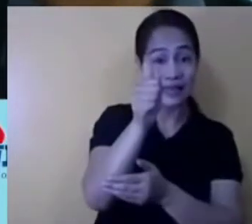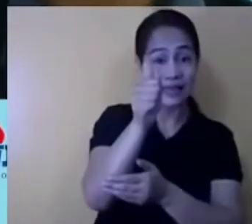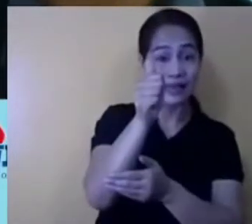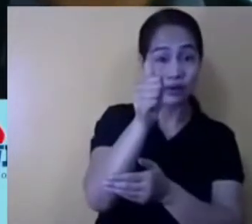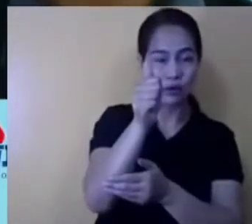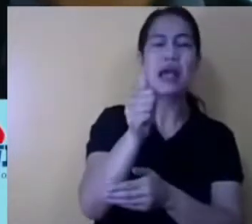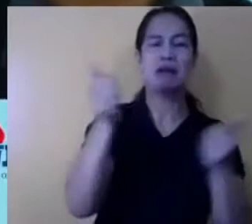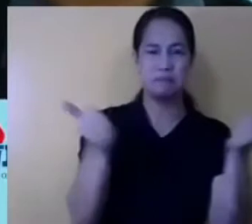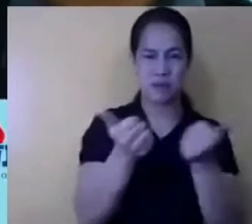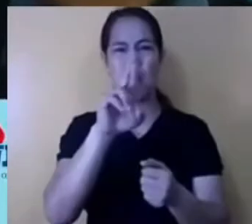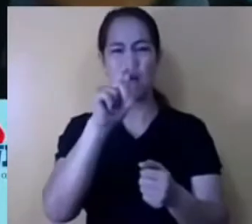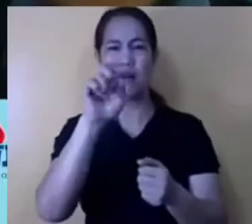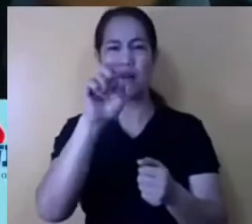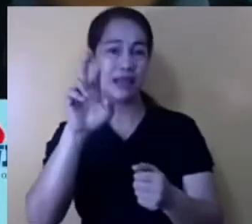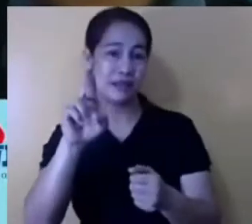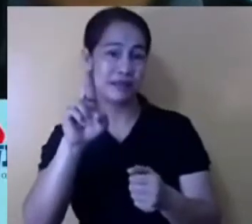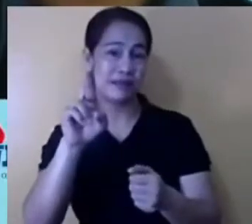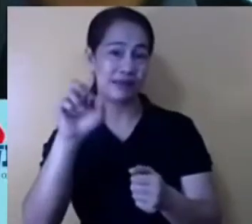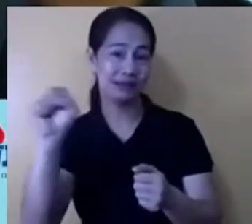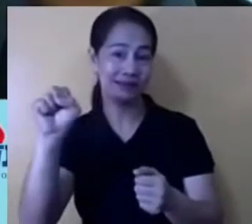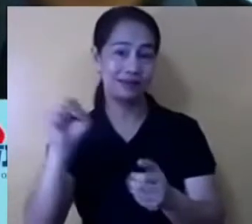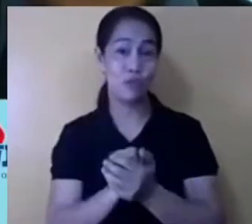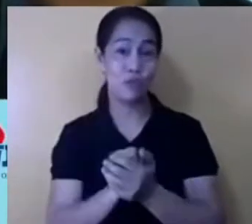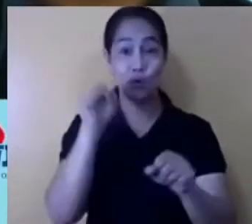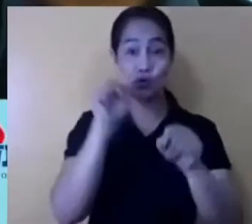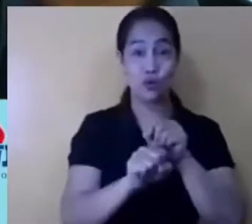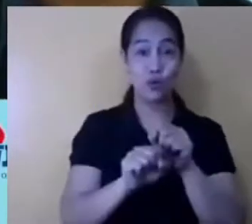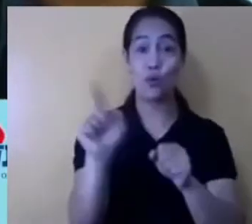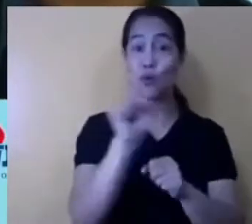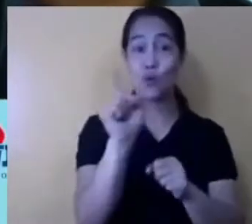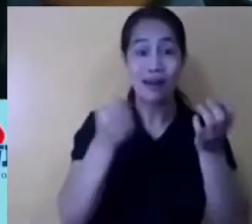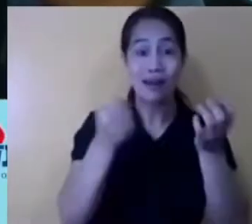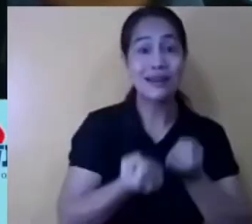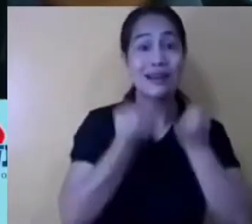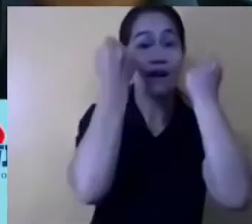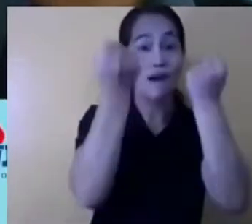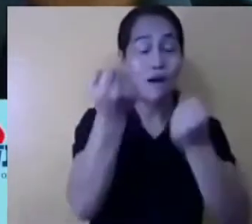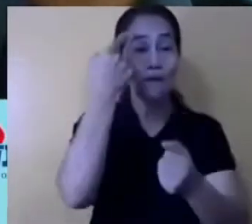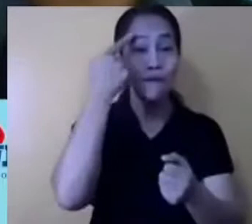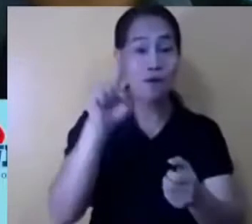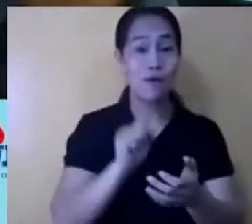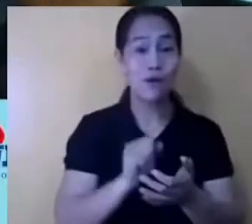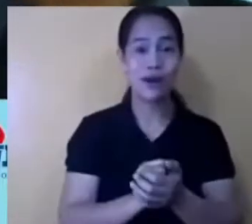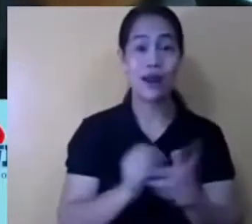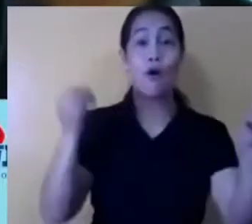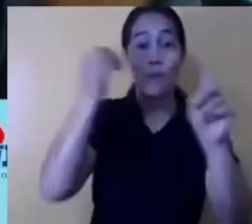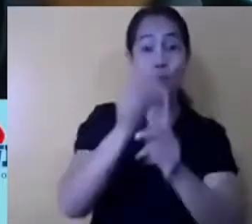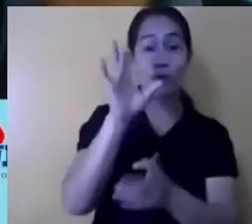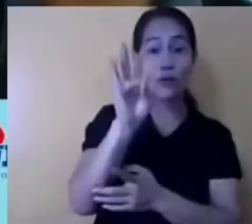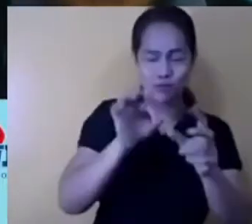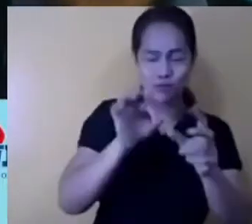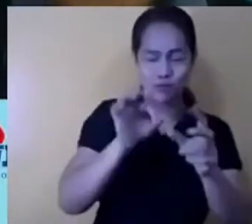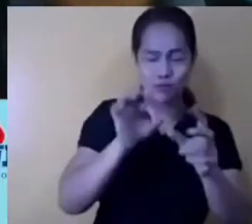our ratees. So what can we submit for Objective 7, if you choose, set